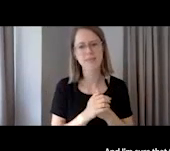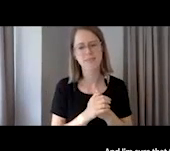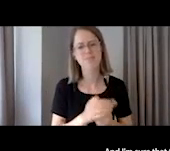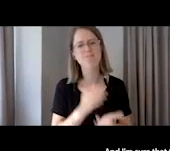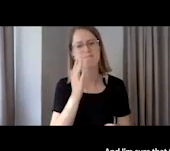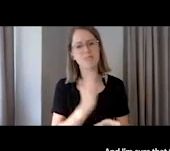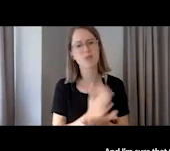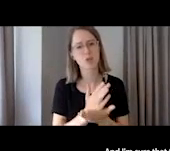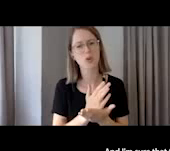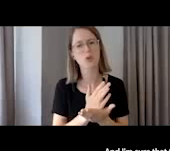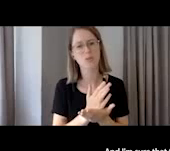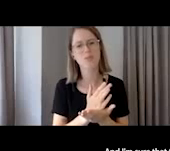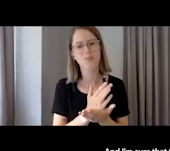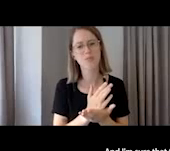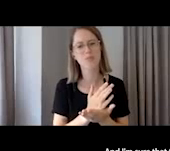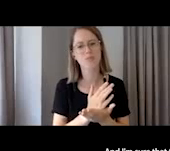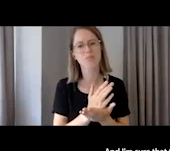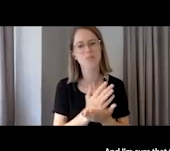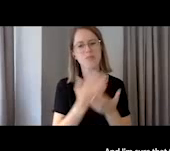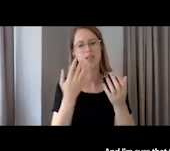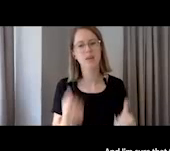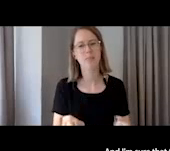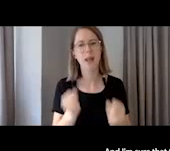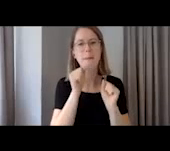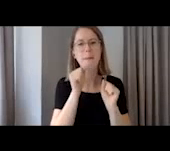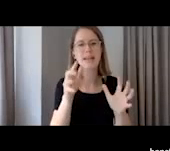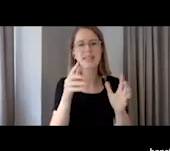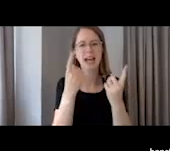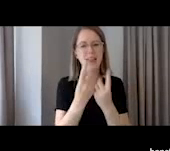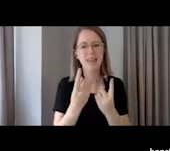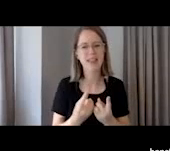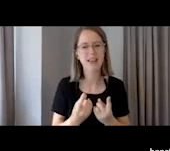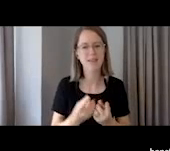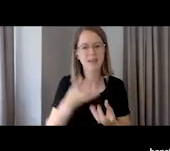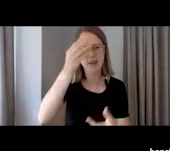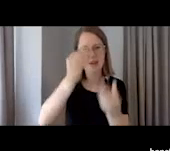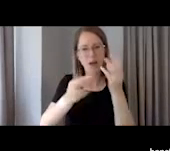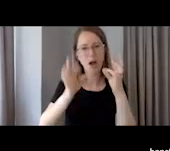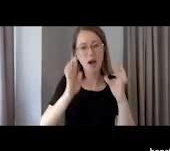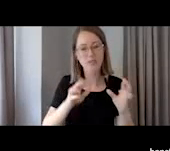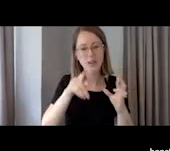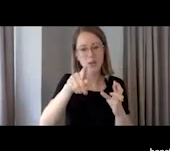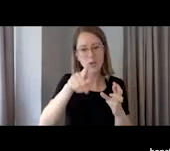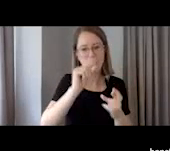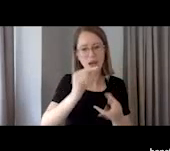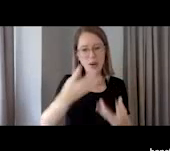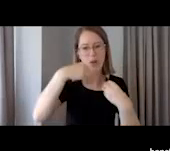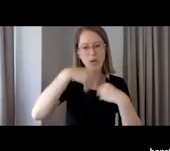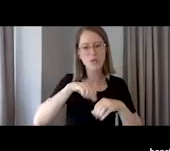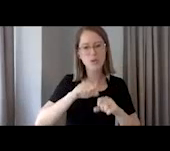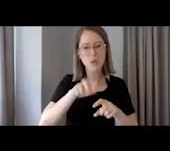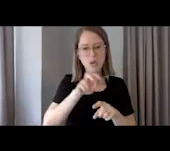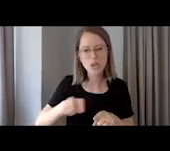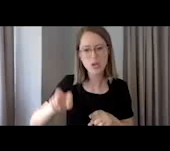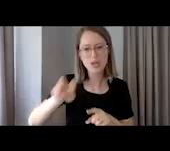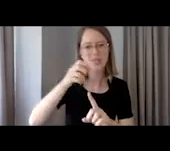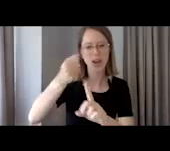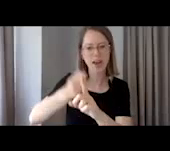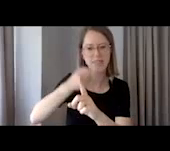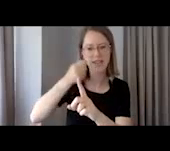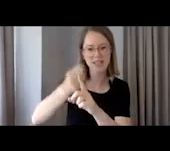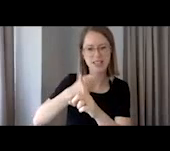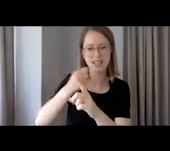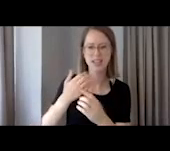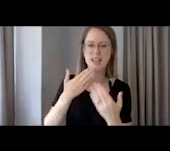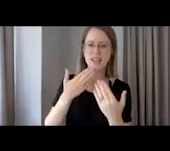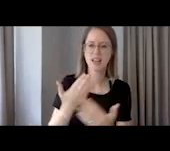that there's been amazing pearls of wisdom that you can hopefully take into your own journeys of advocacy. Thank you to